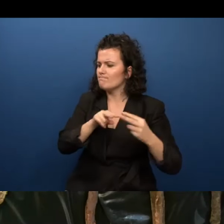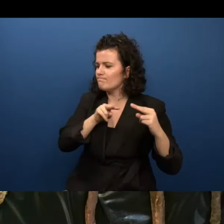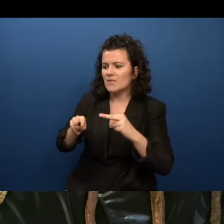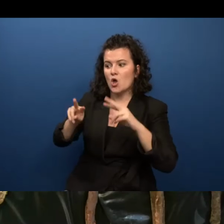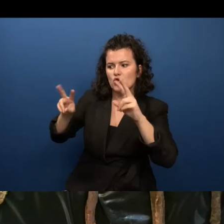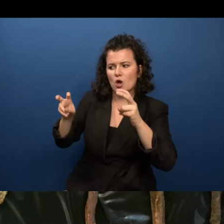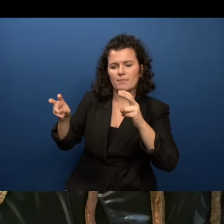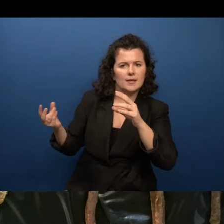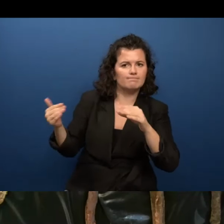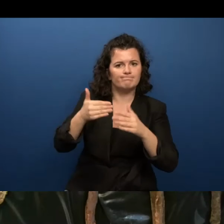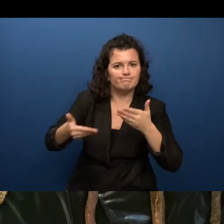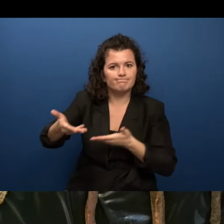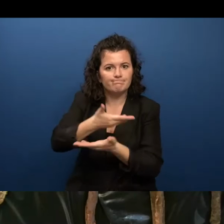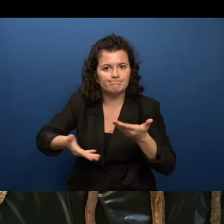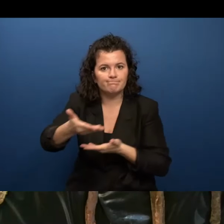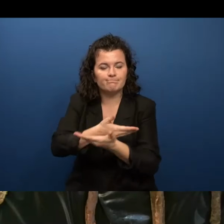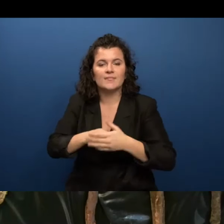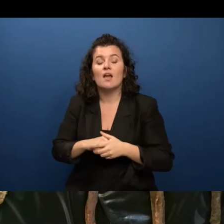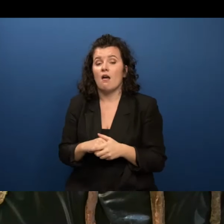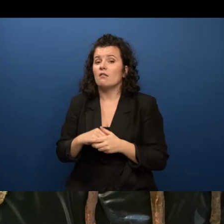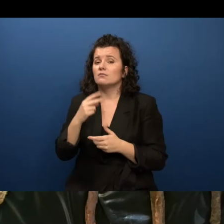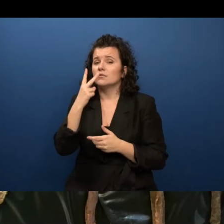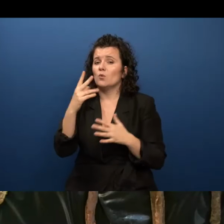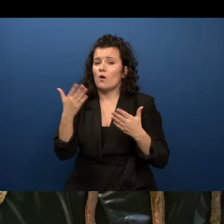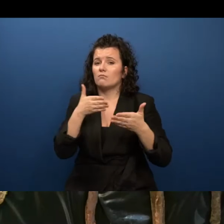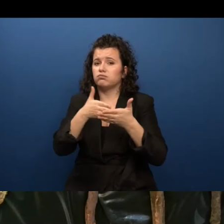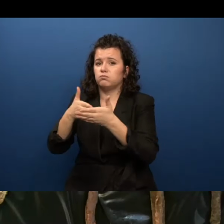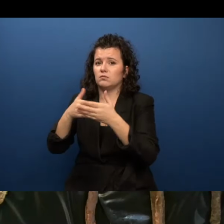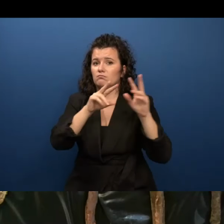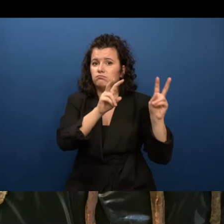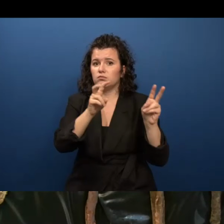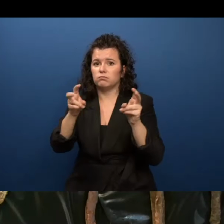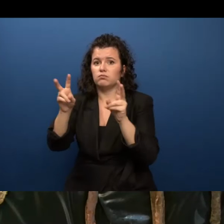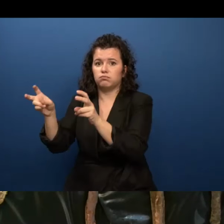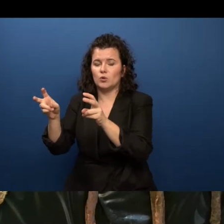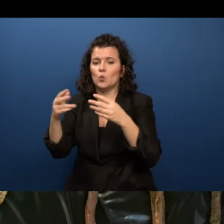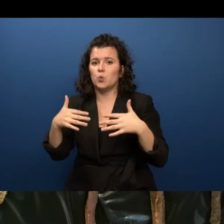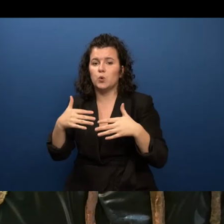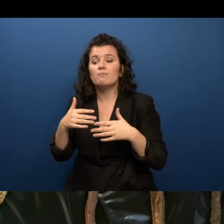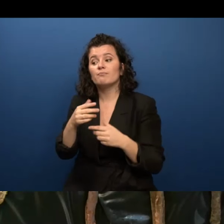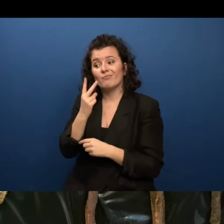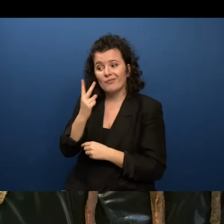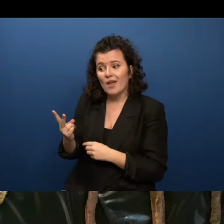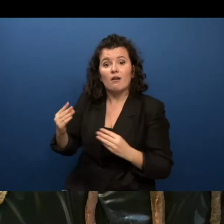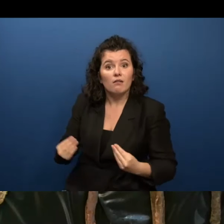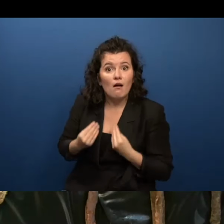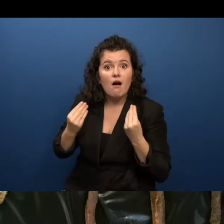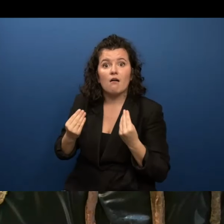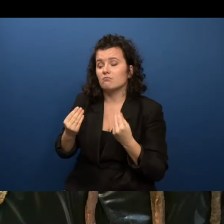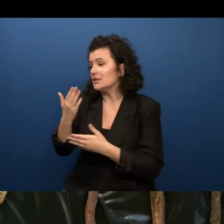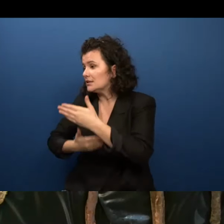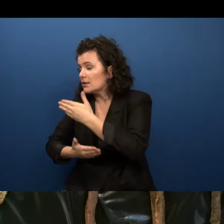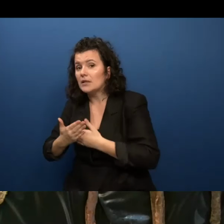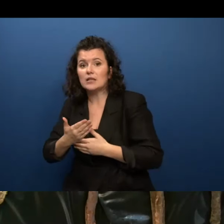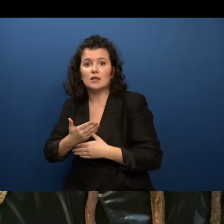Organization formation was cited by a number of issues, that is challenges women and girls, elderly youth, and persons with disabilities faces when they are left